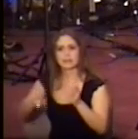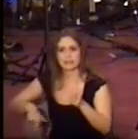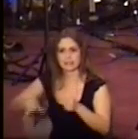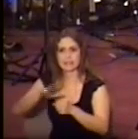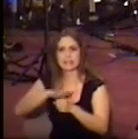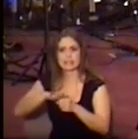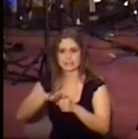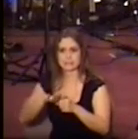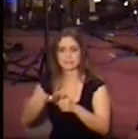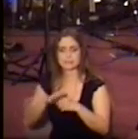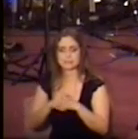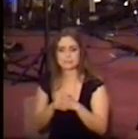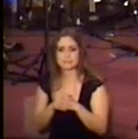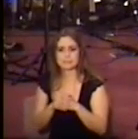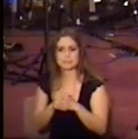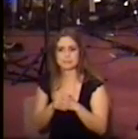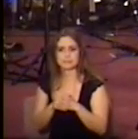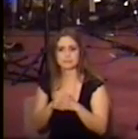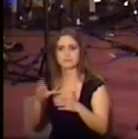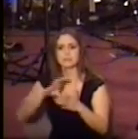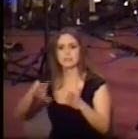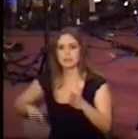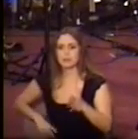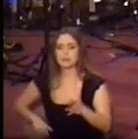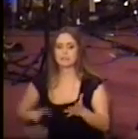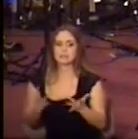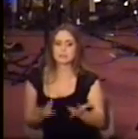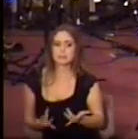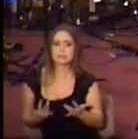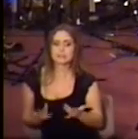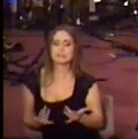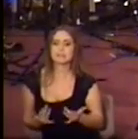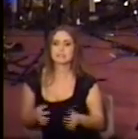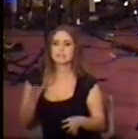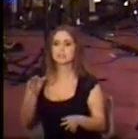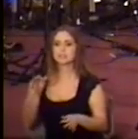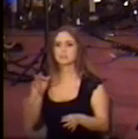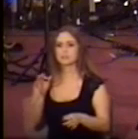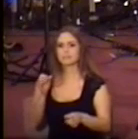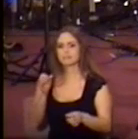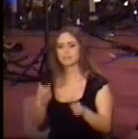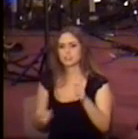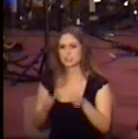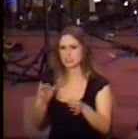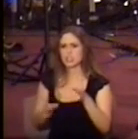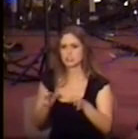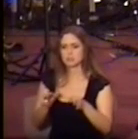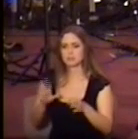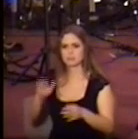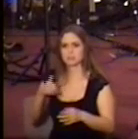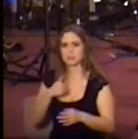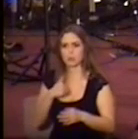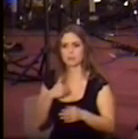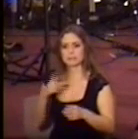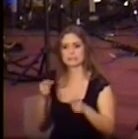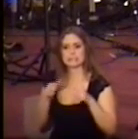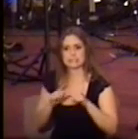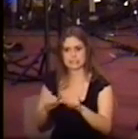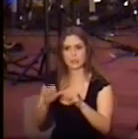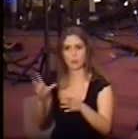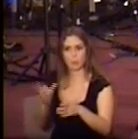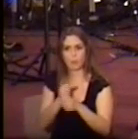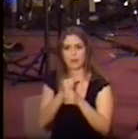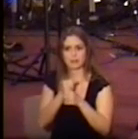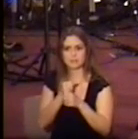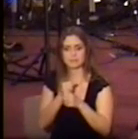is god holds back the the judgment of this world souls are still one but that depends on how we feel about the gospel